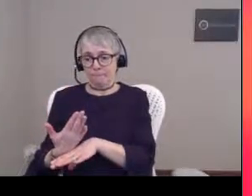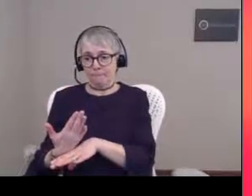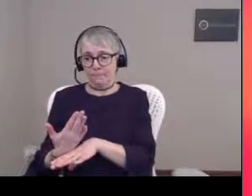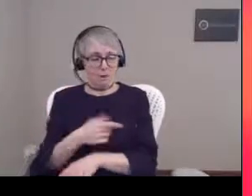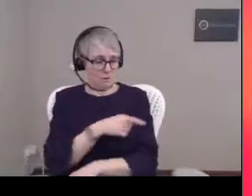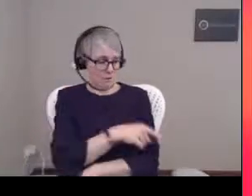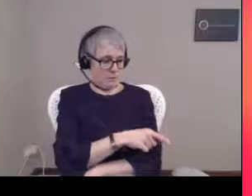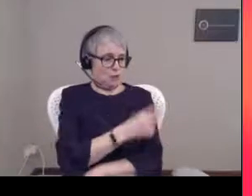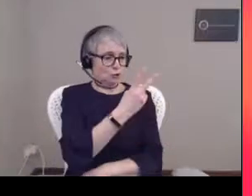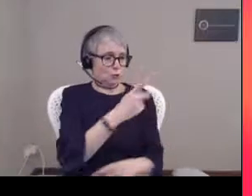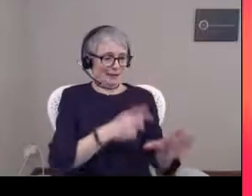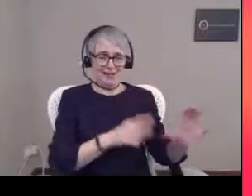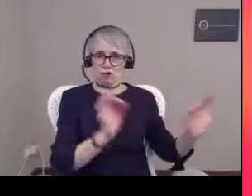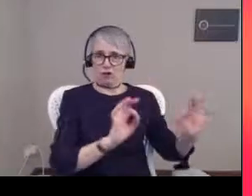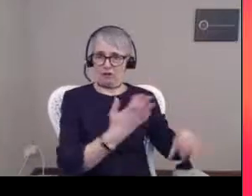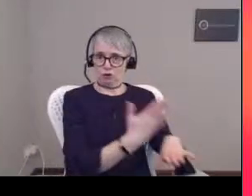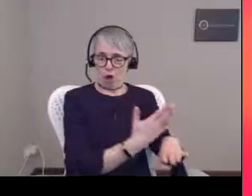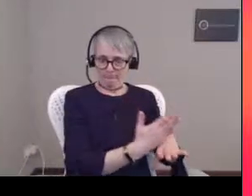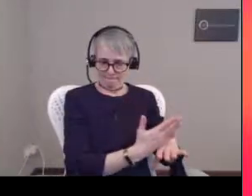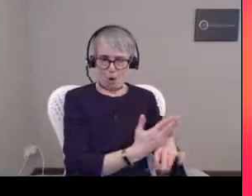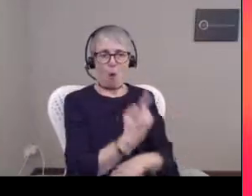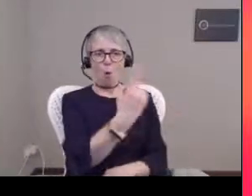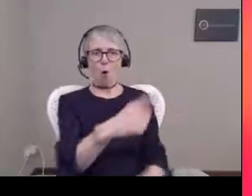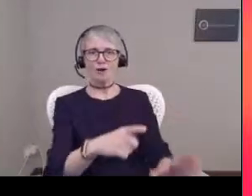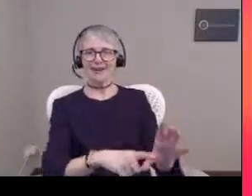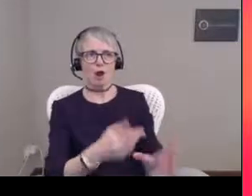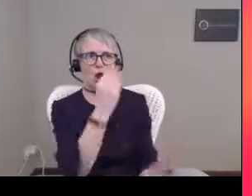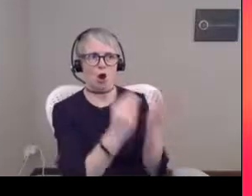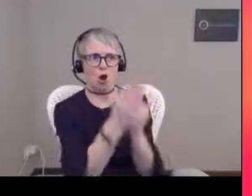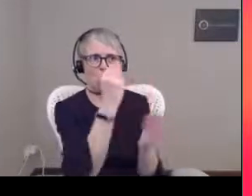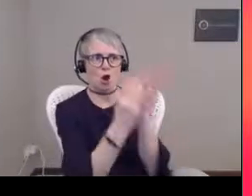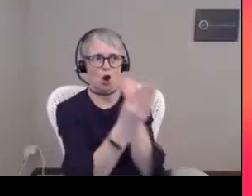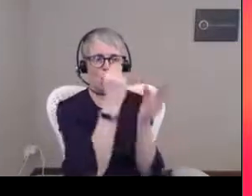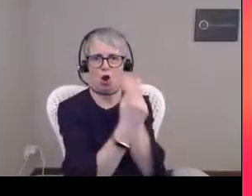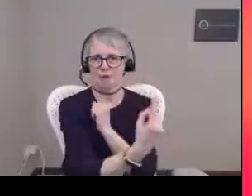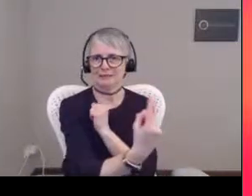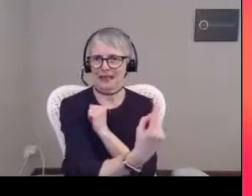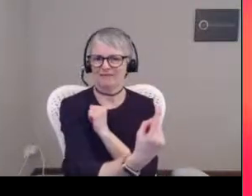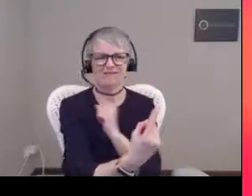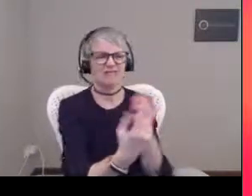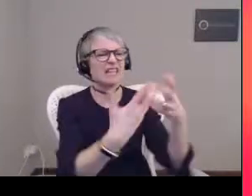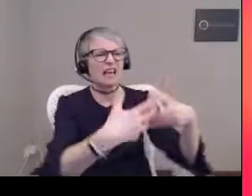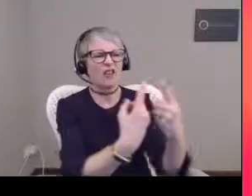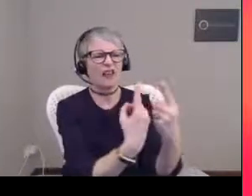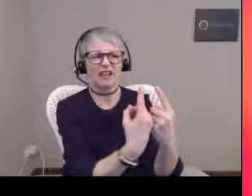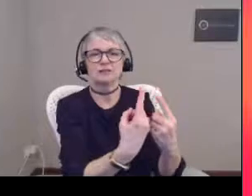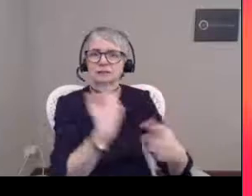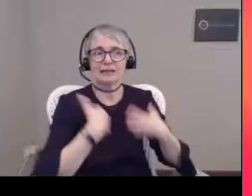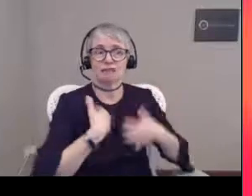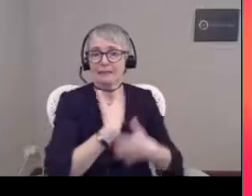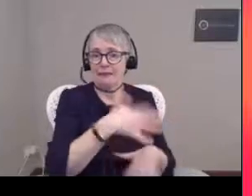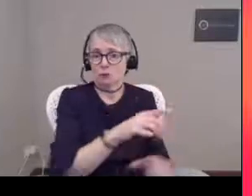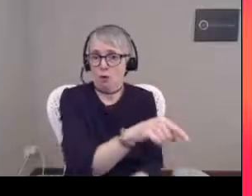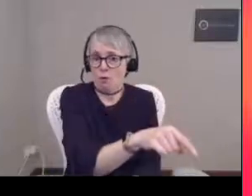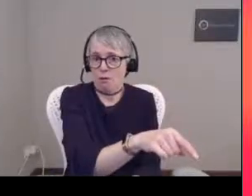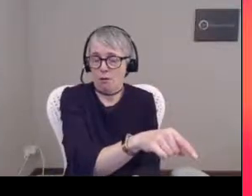years out of work, had spent 1 year re-educating herself on tech. It was just something she was really interested in, and her